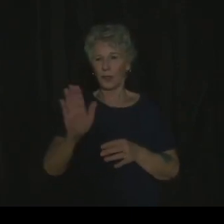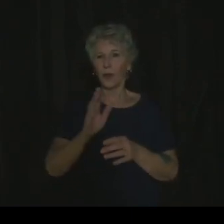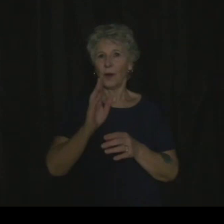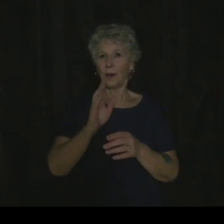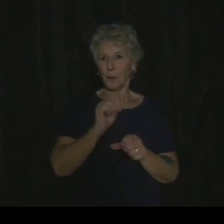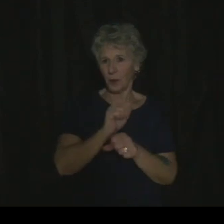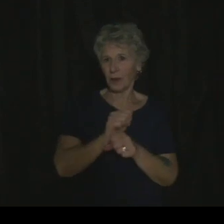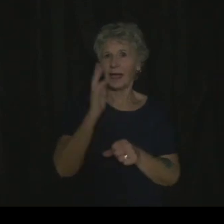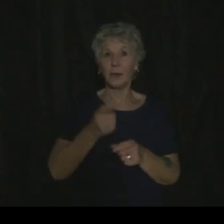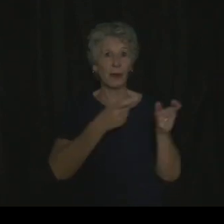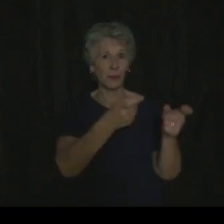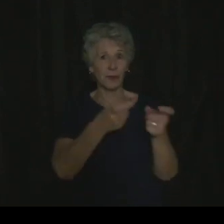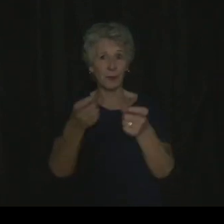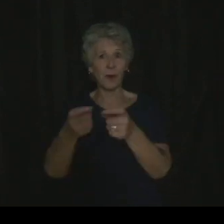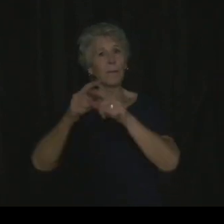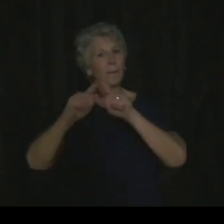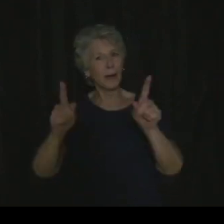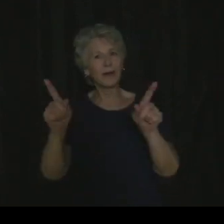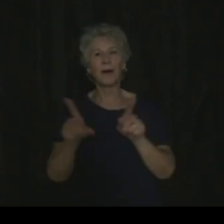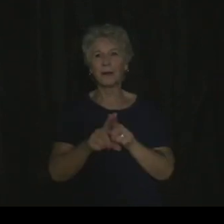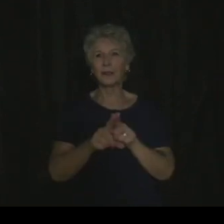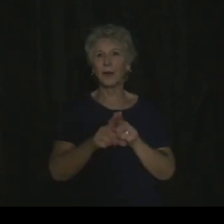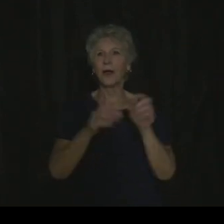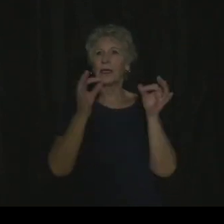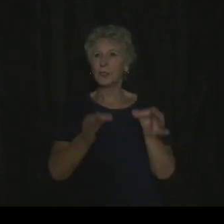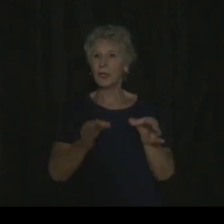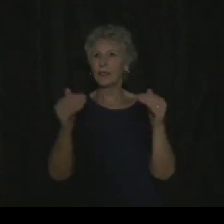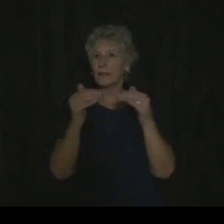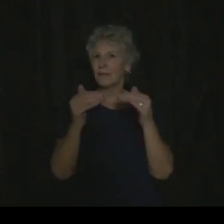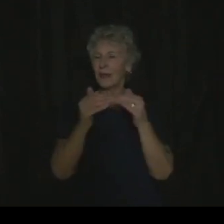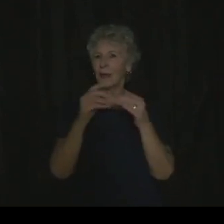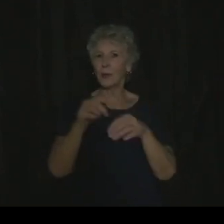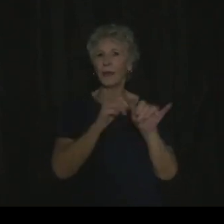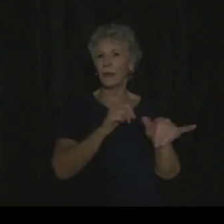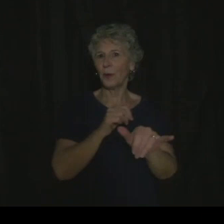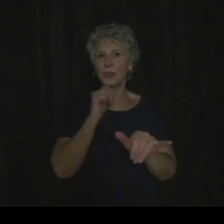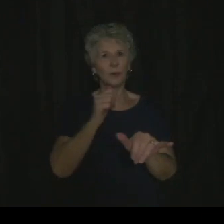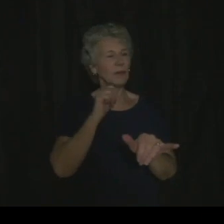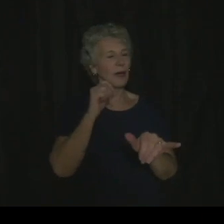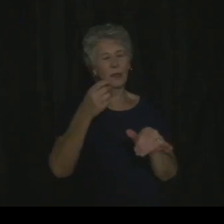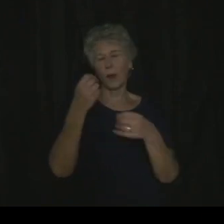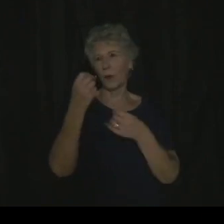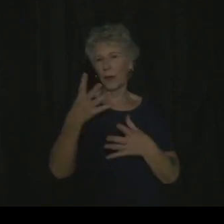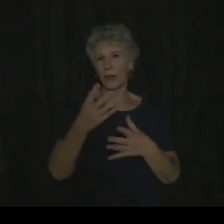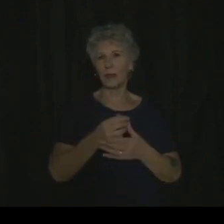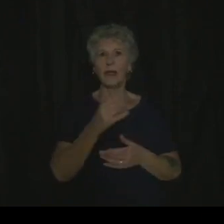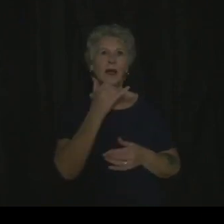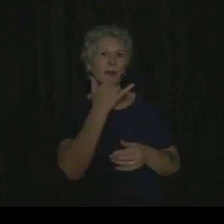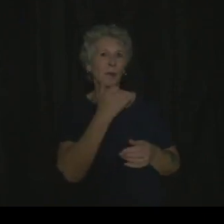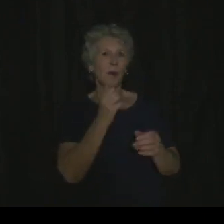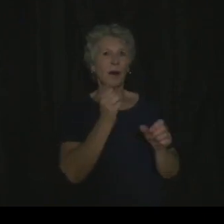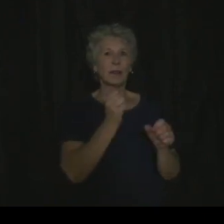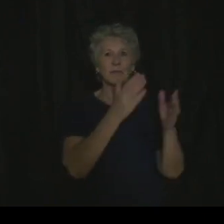it. But he also is just with those who will not keep his word. Colossians 3:25, the wrongdoer will